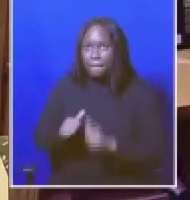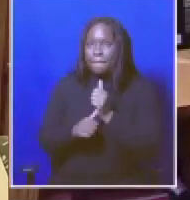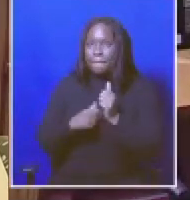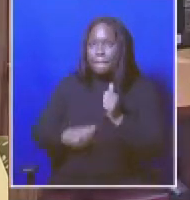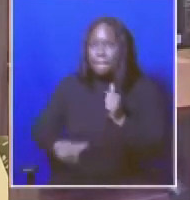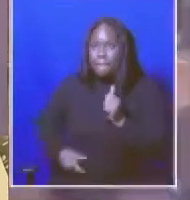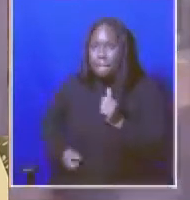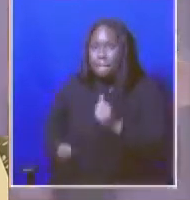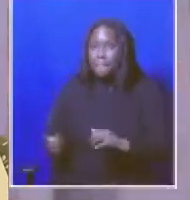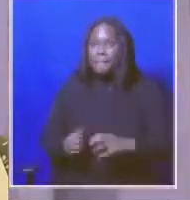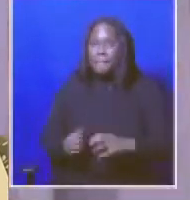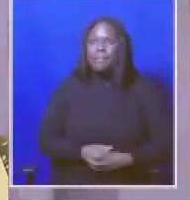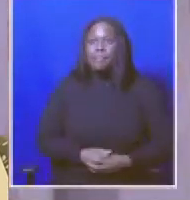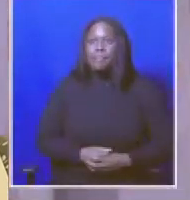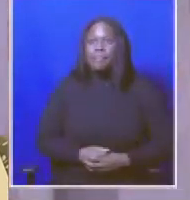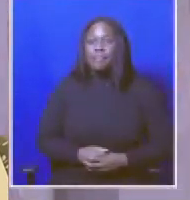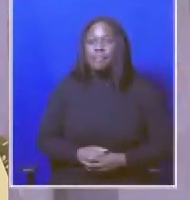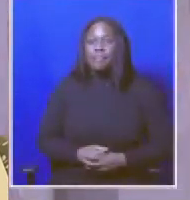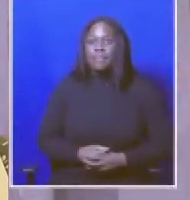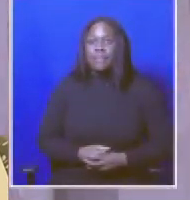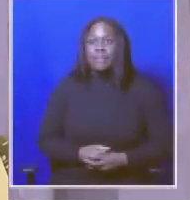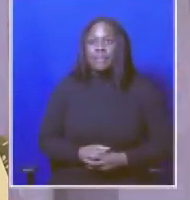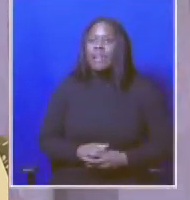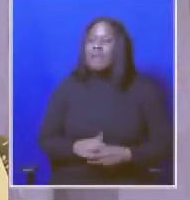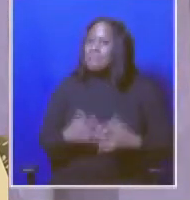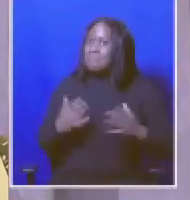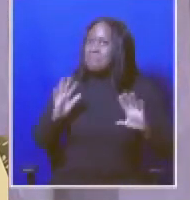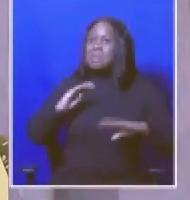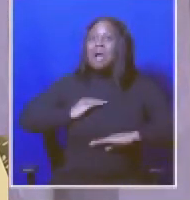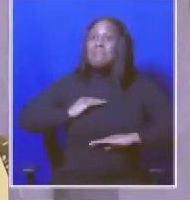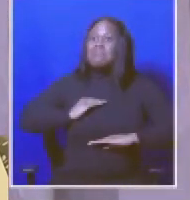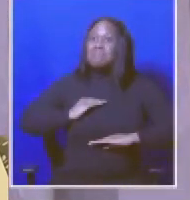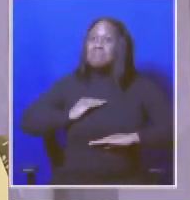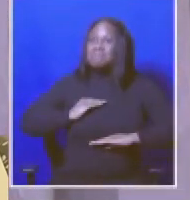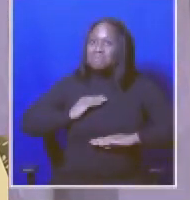So I thought Honorable Rai will say that I'm covered.